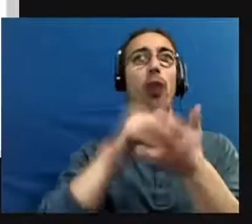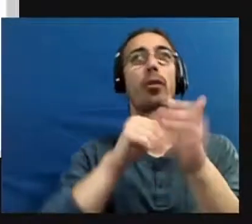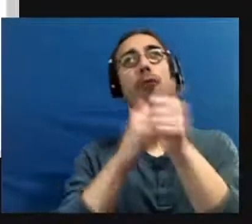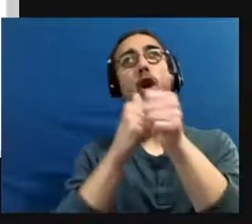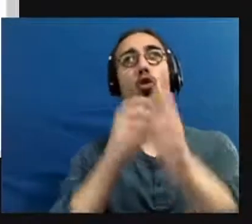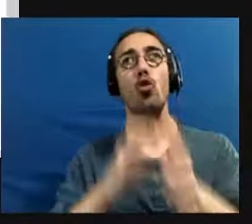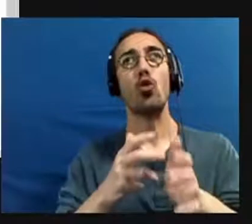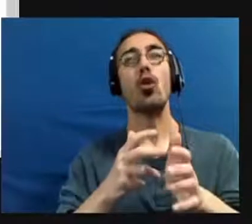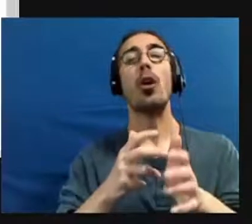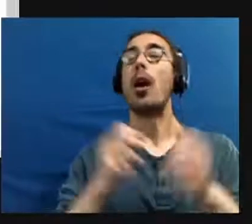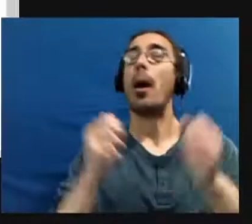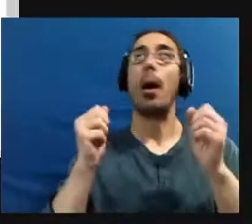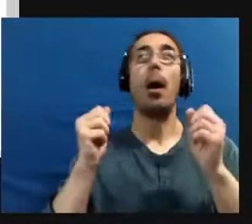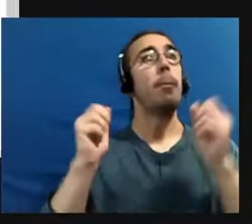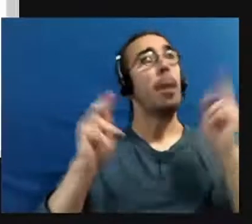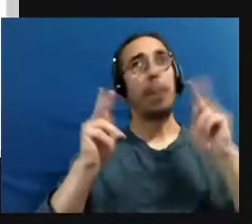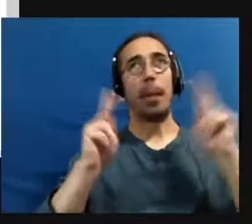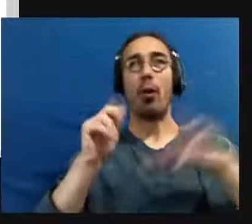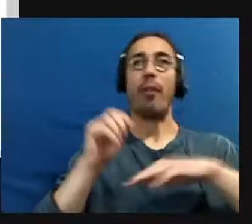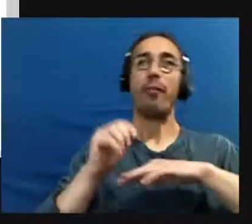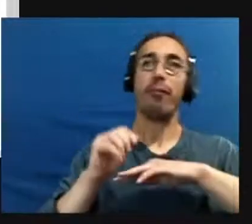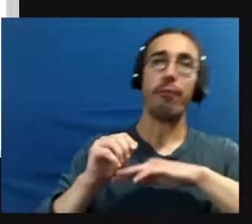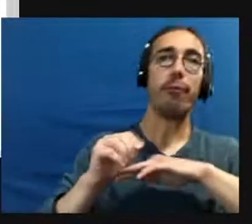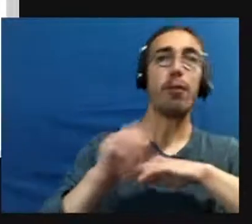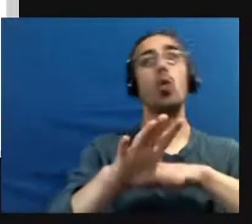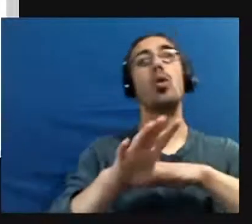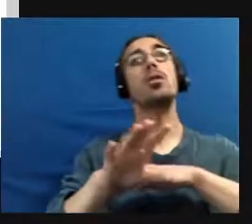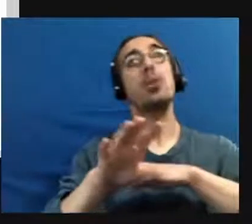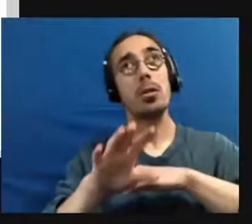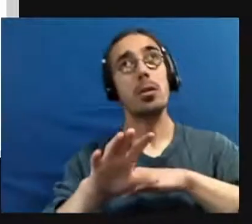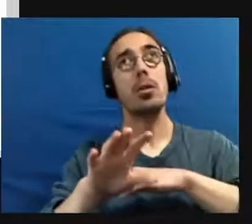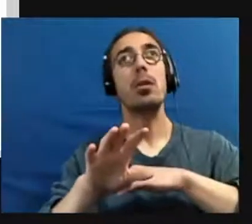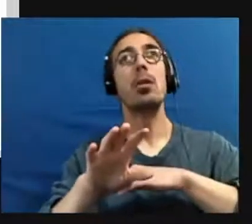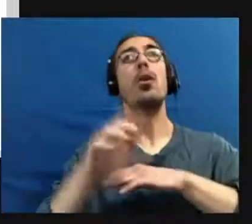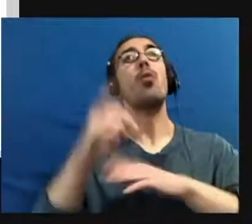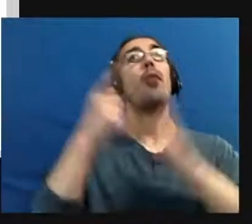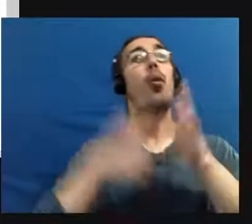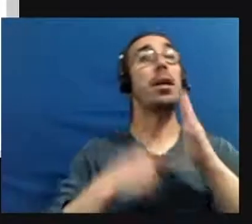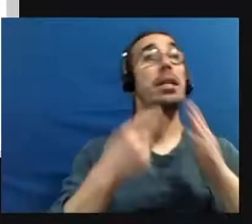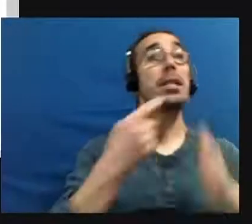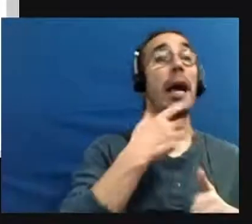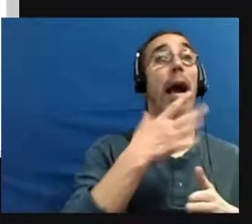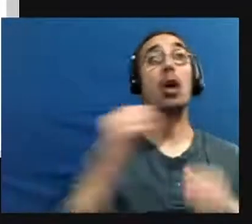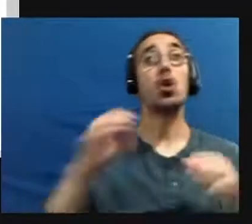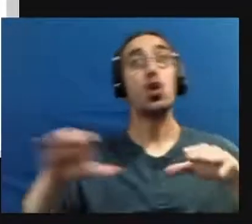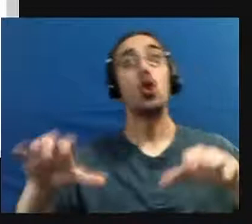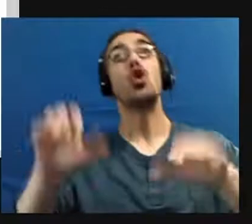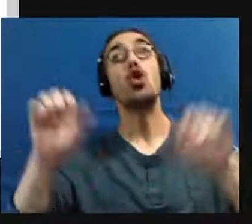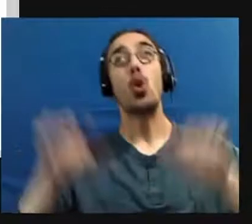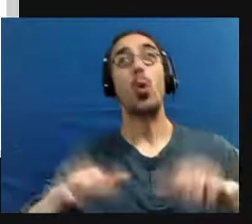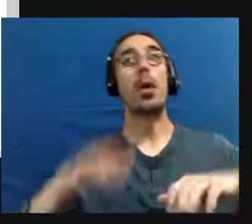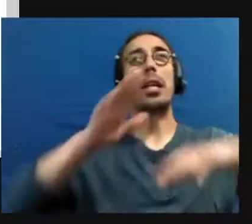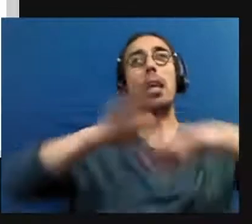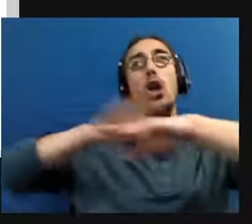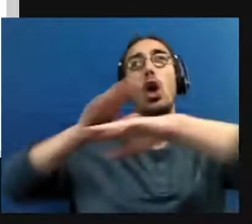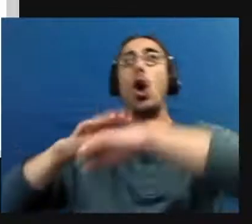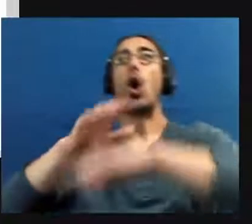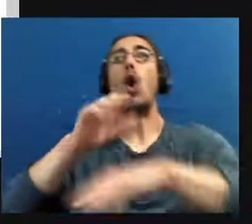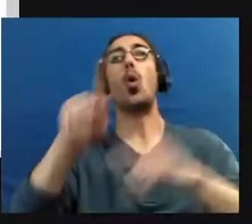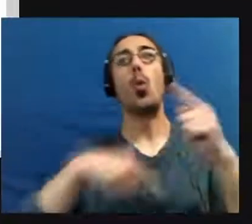are influenced by the things that we say and do. So we can start to call out publicly when networks or